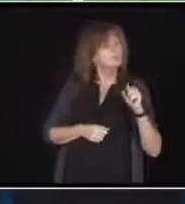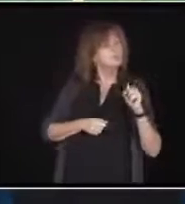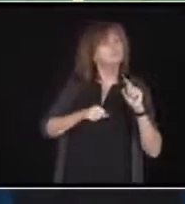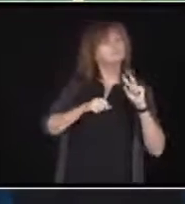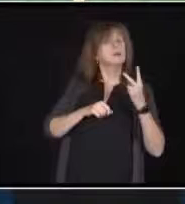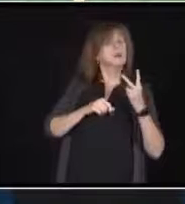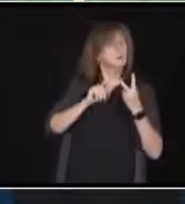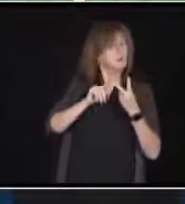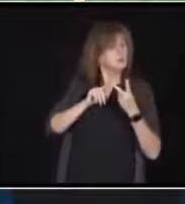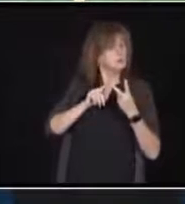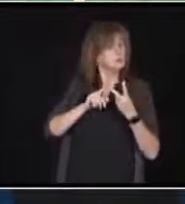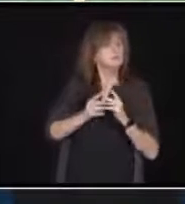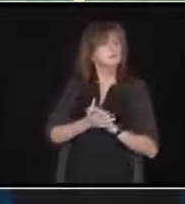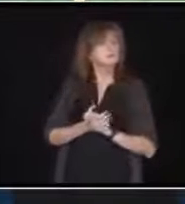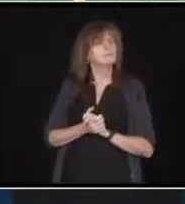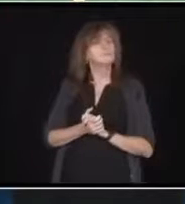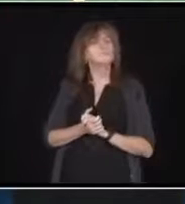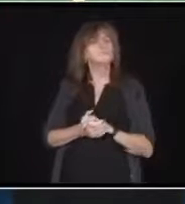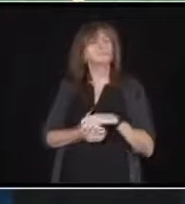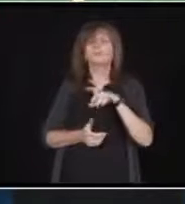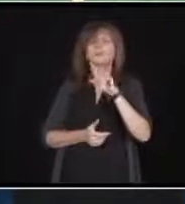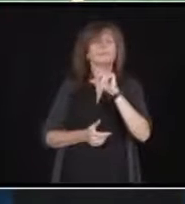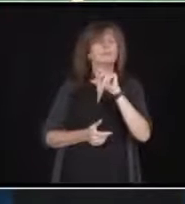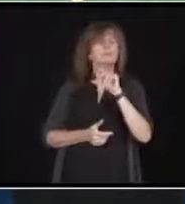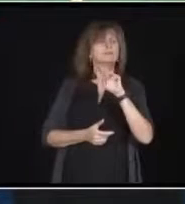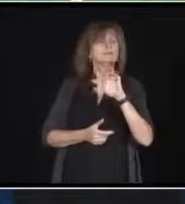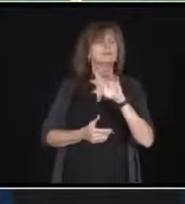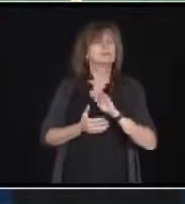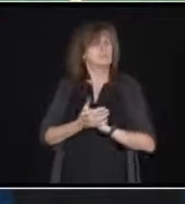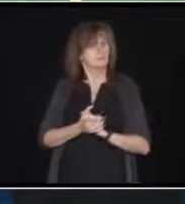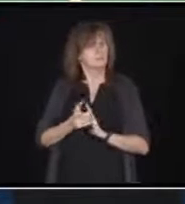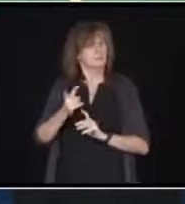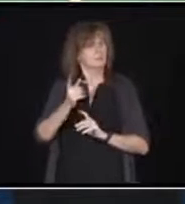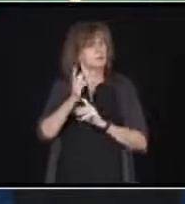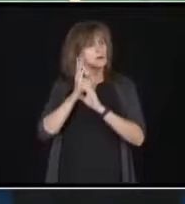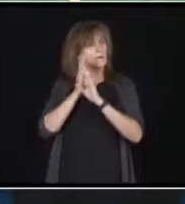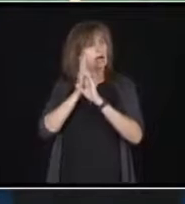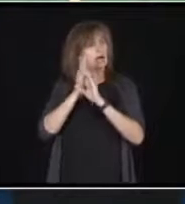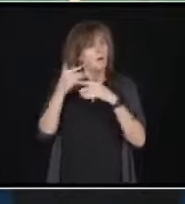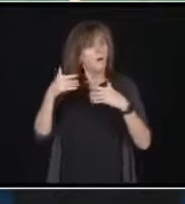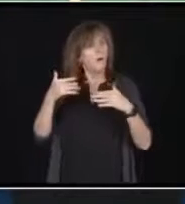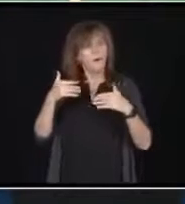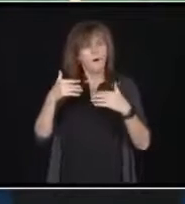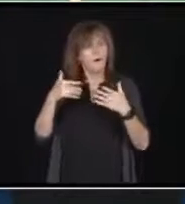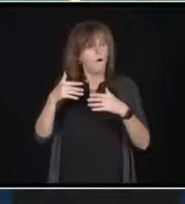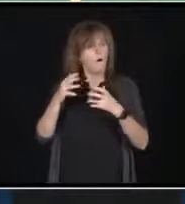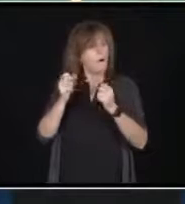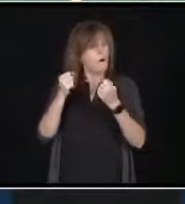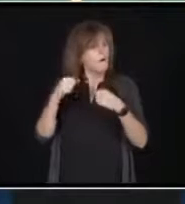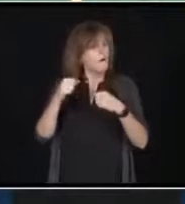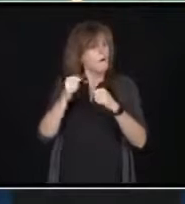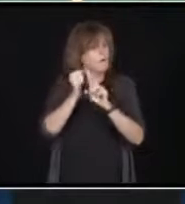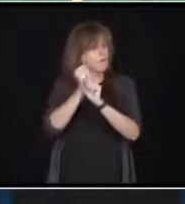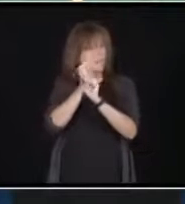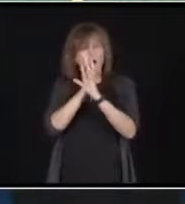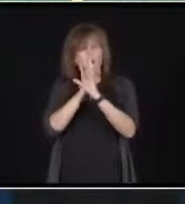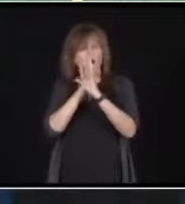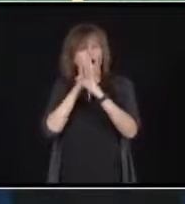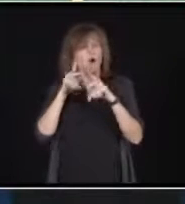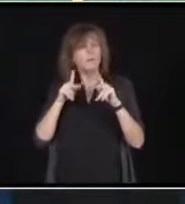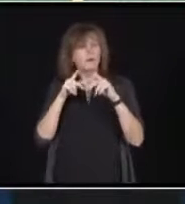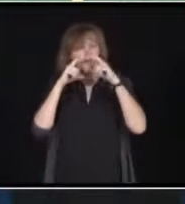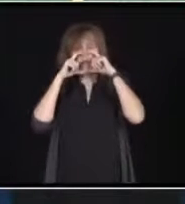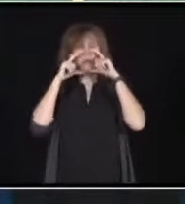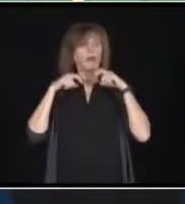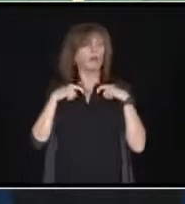TTC. Buses are completely packed. Passengers say few people are wearing masks. They're smushed together like sardines.